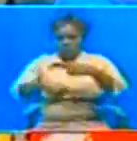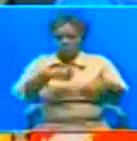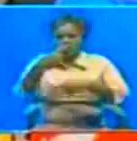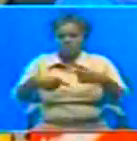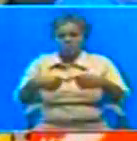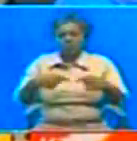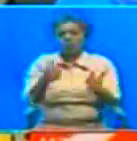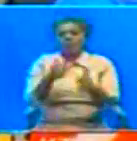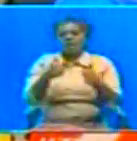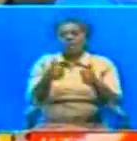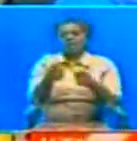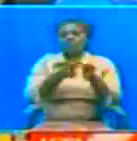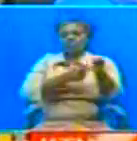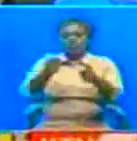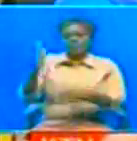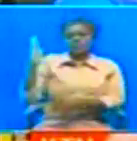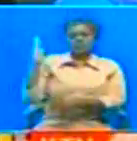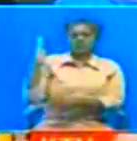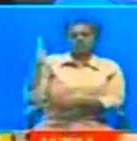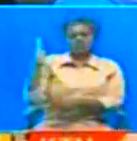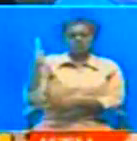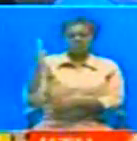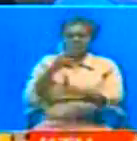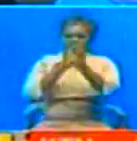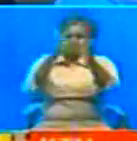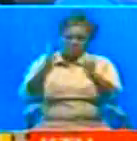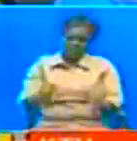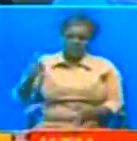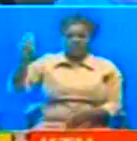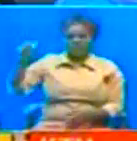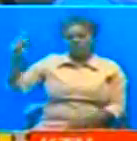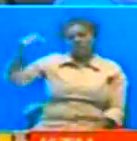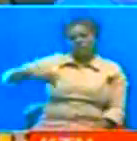managing the security of this country. Francis Mtalaki, KTN Leo.